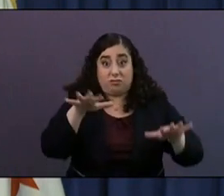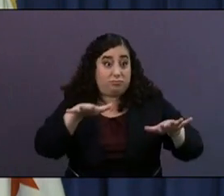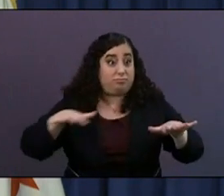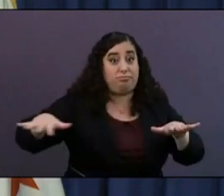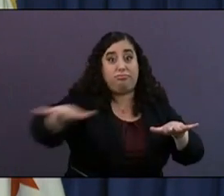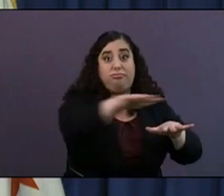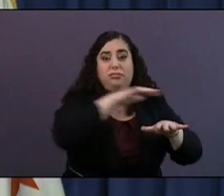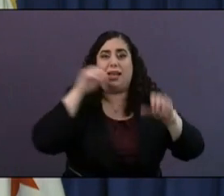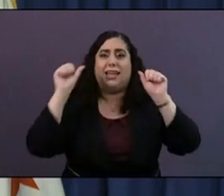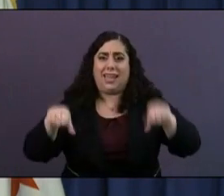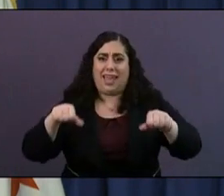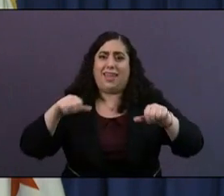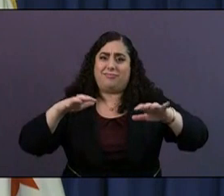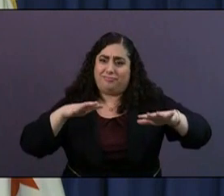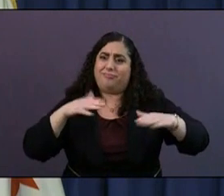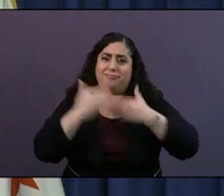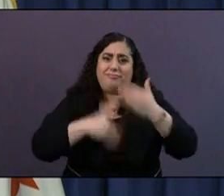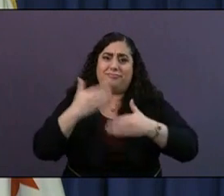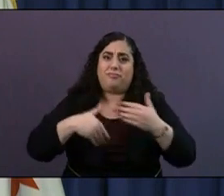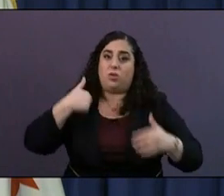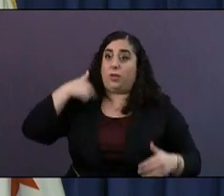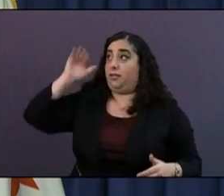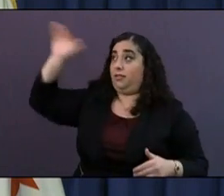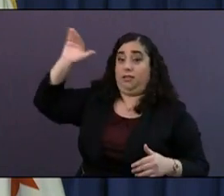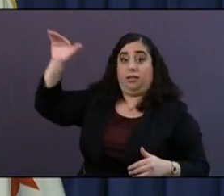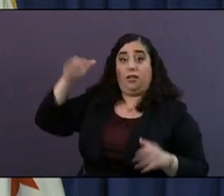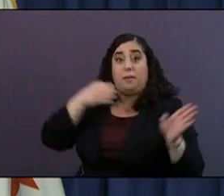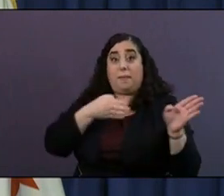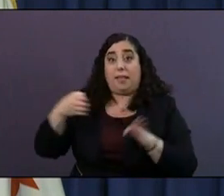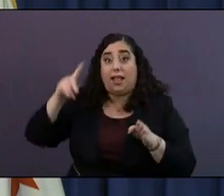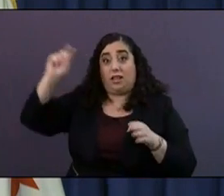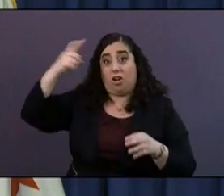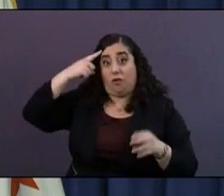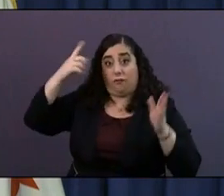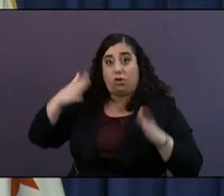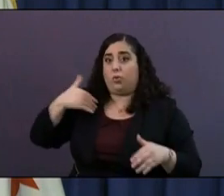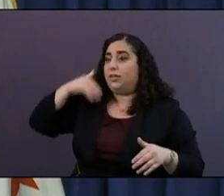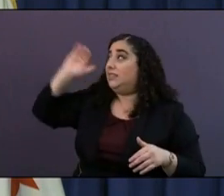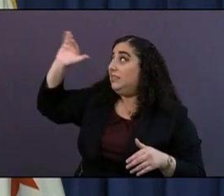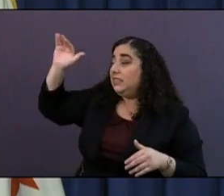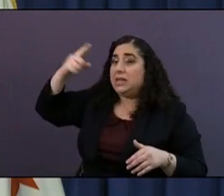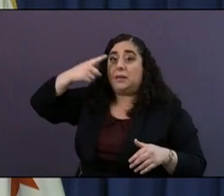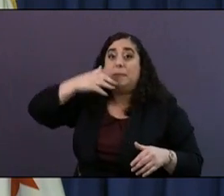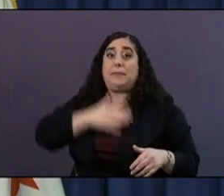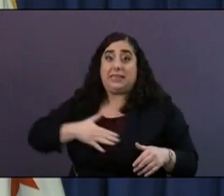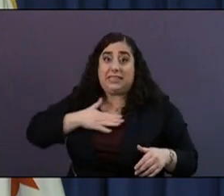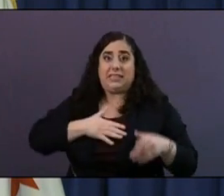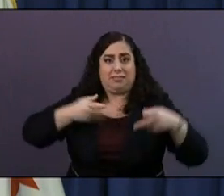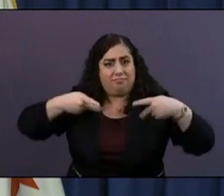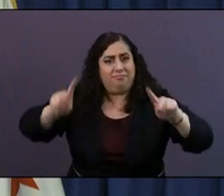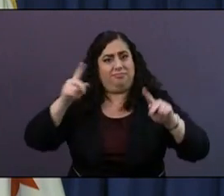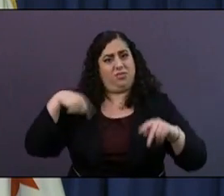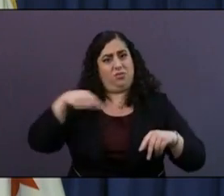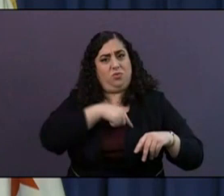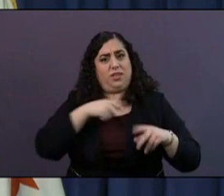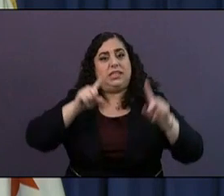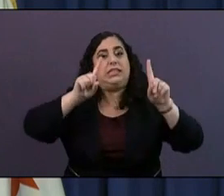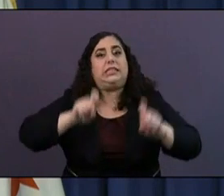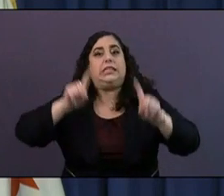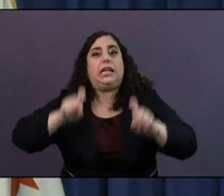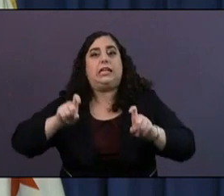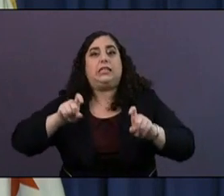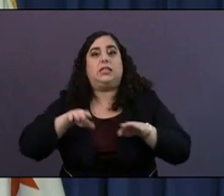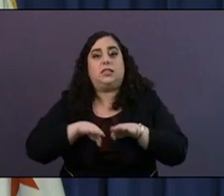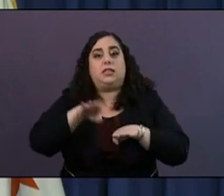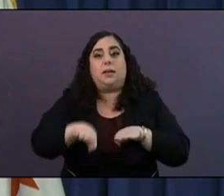San Diego County the ability to pilot the opening of certain stage 3 economic sectors that would